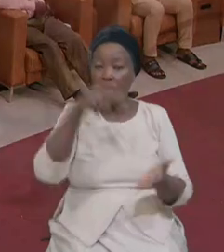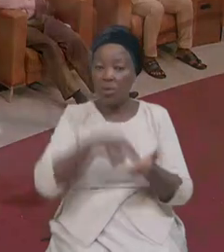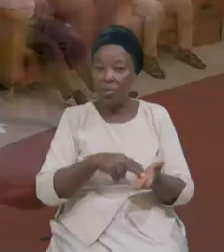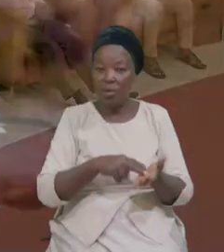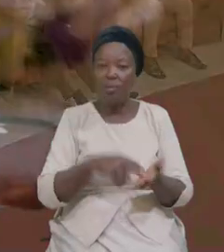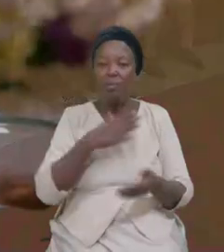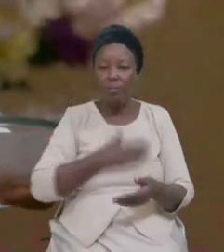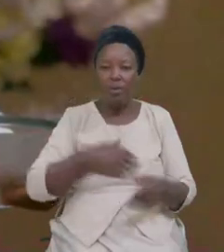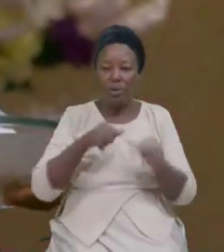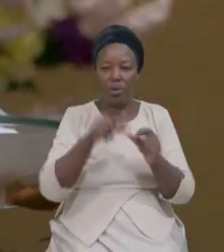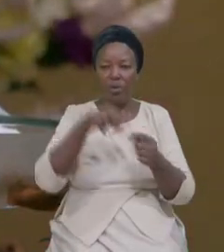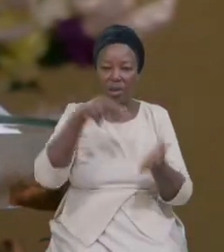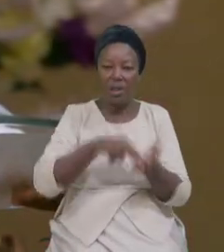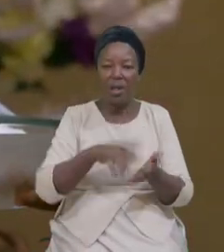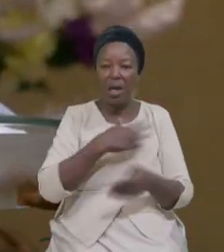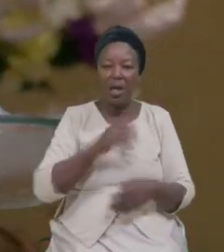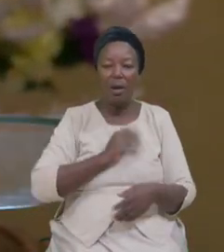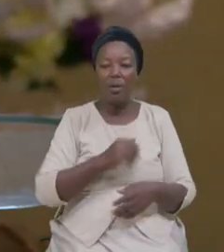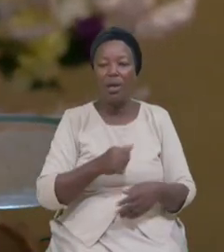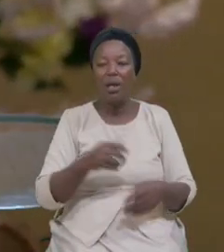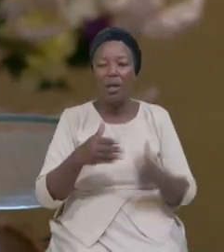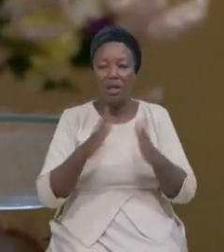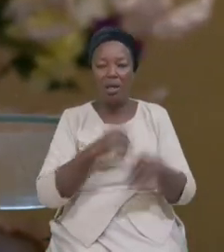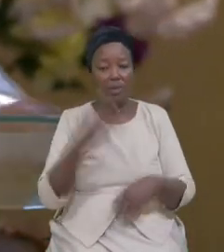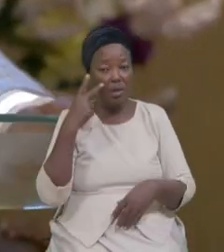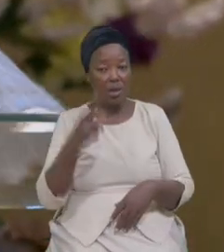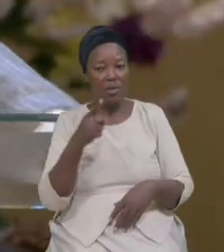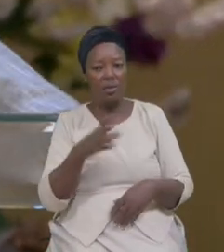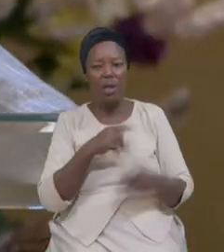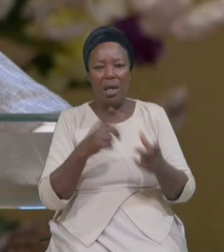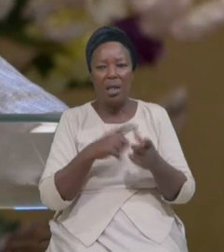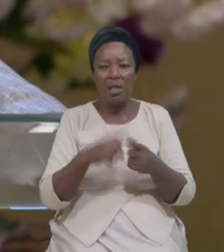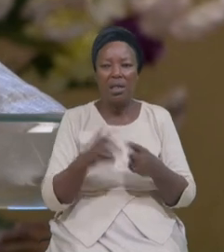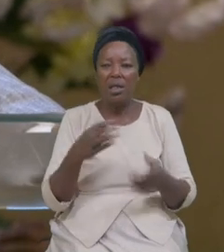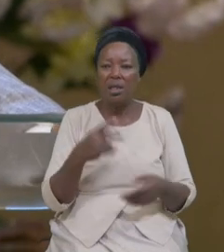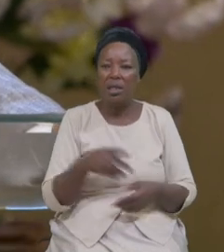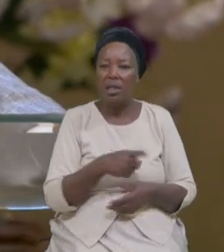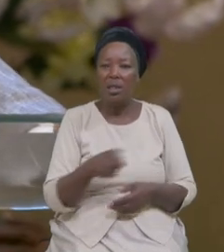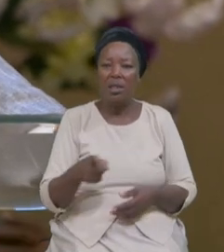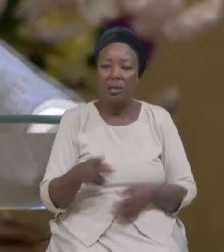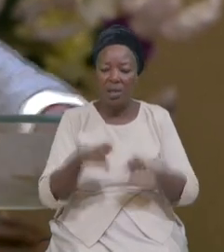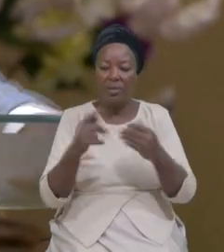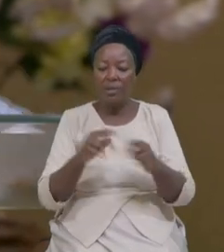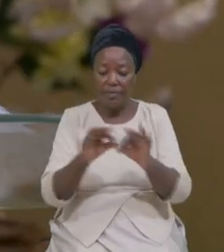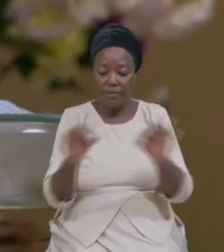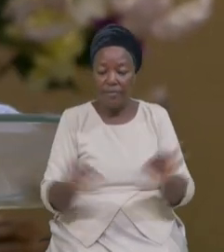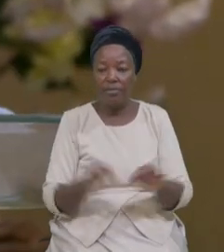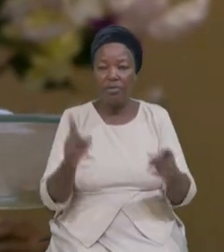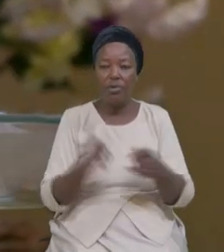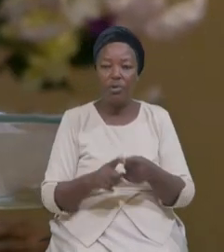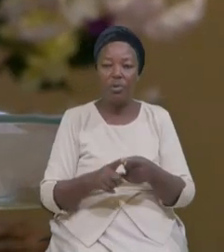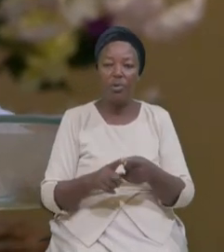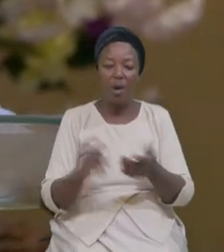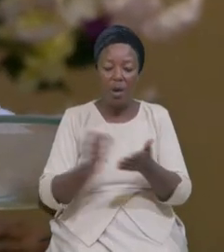will move quickly to them, give them the slip to fill. And please fill it